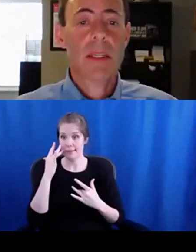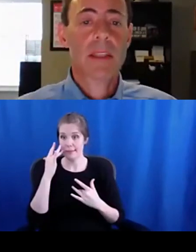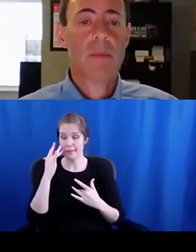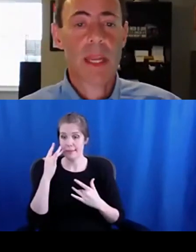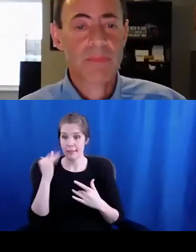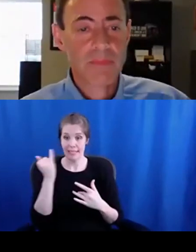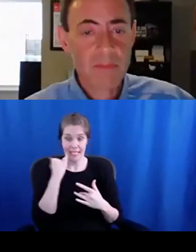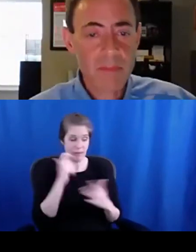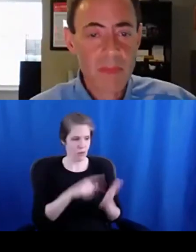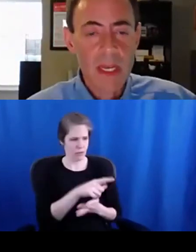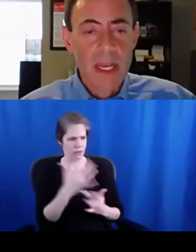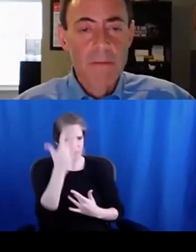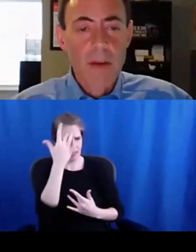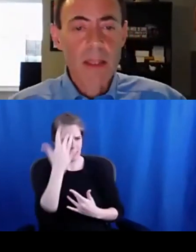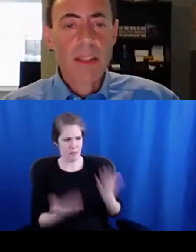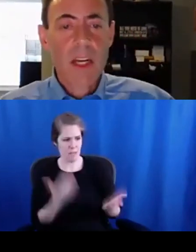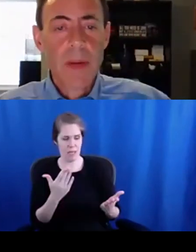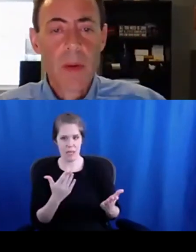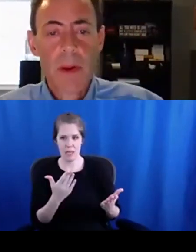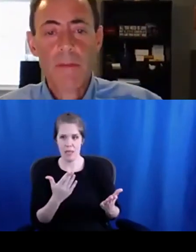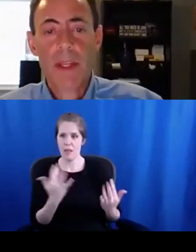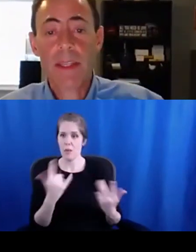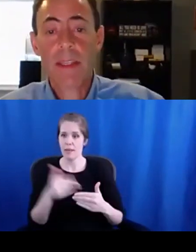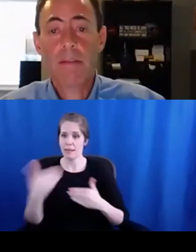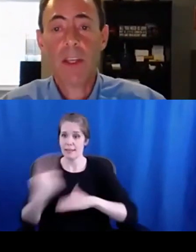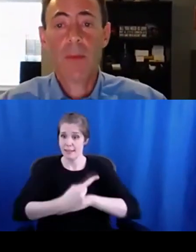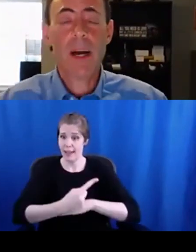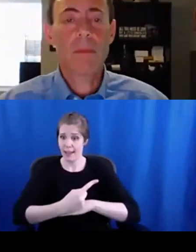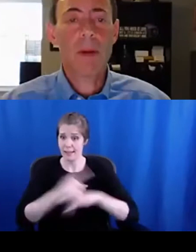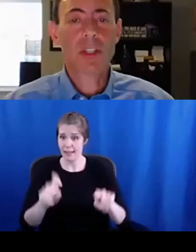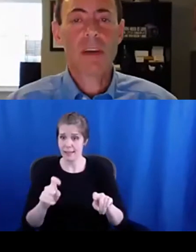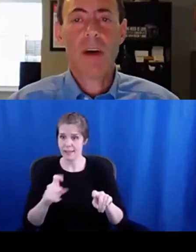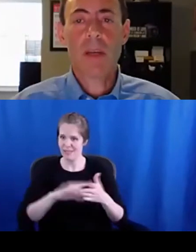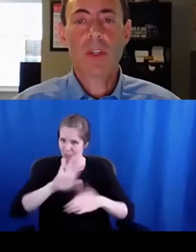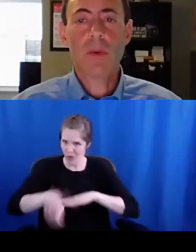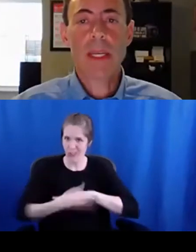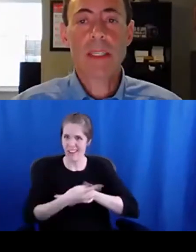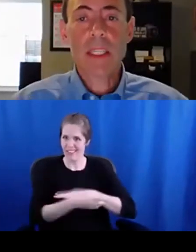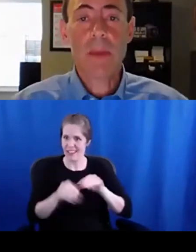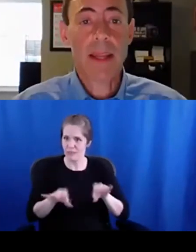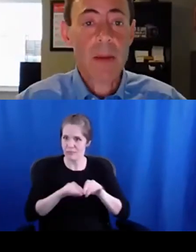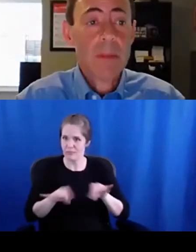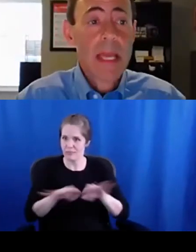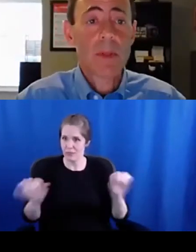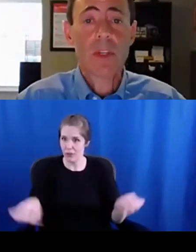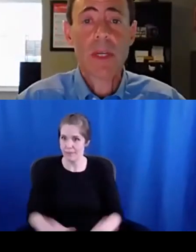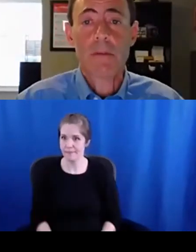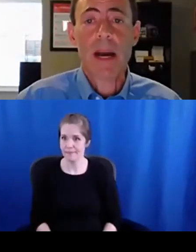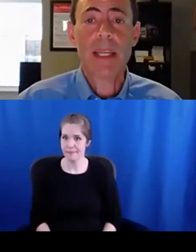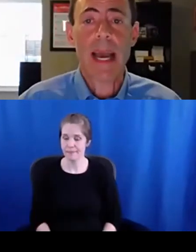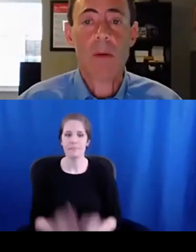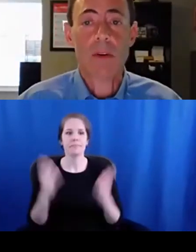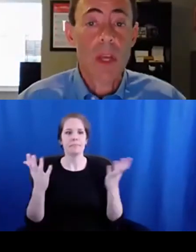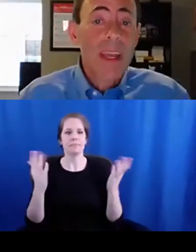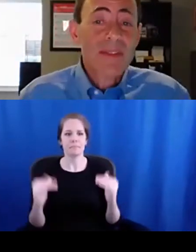can test them again. And finally, let's talk about preparing for the testing volume. How much volume do we anticipate and how many people do we need for how